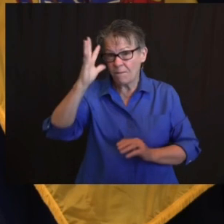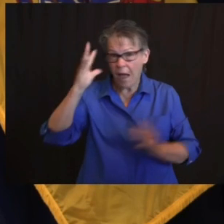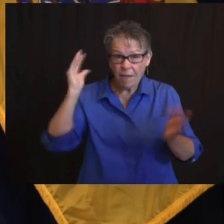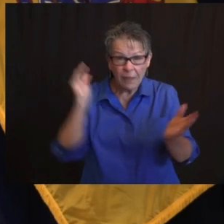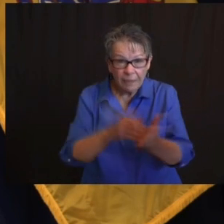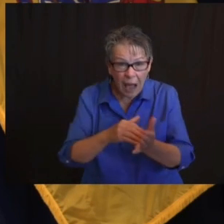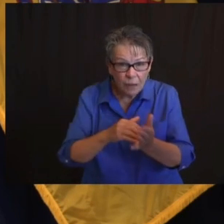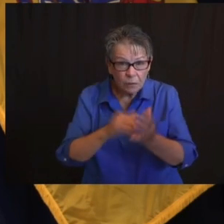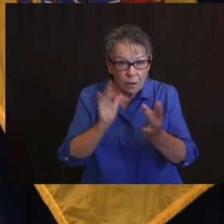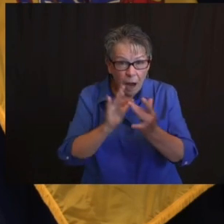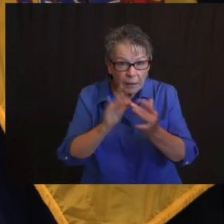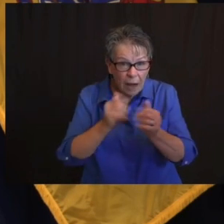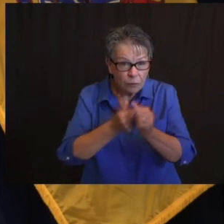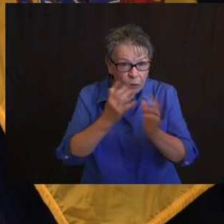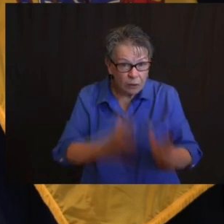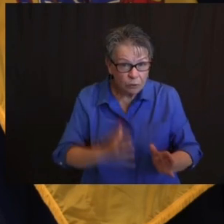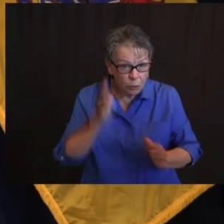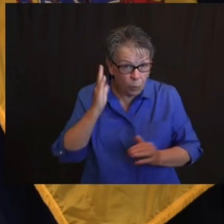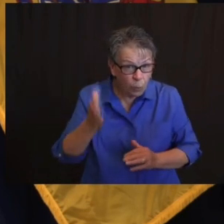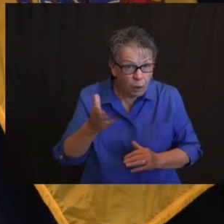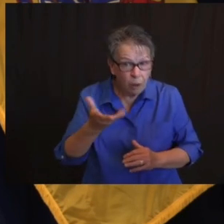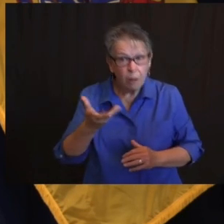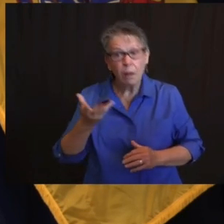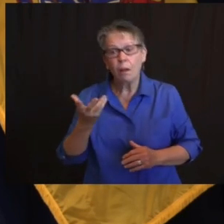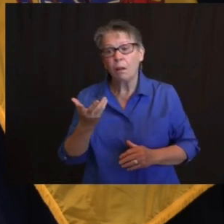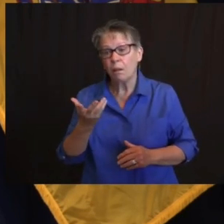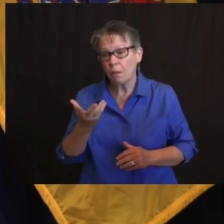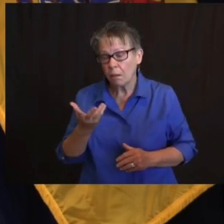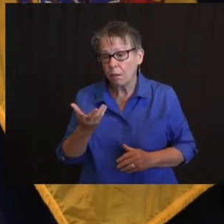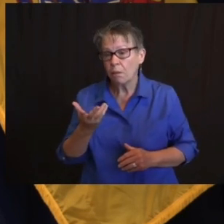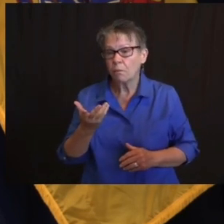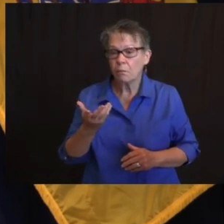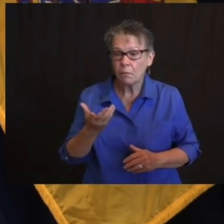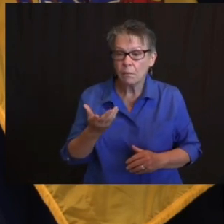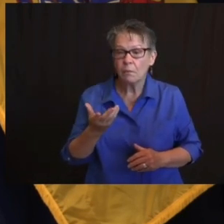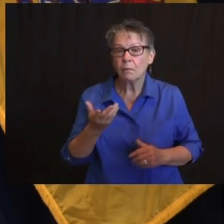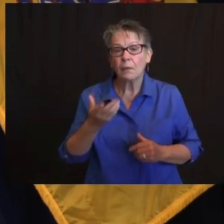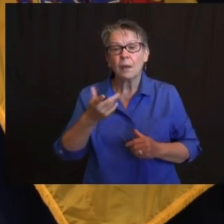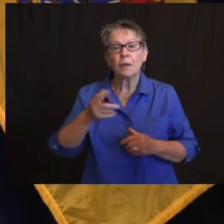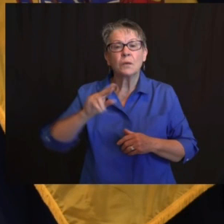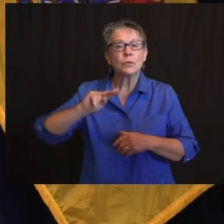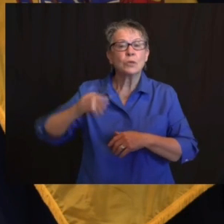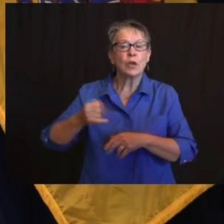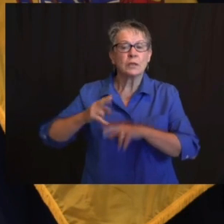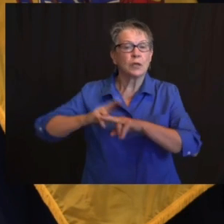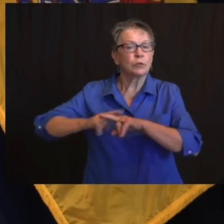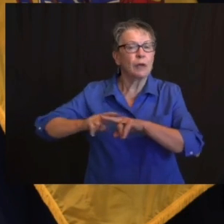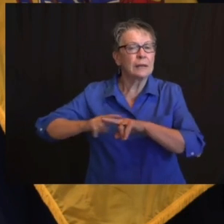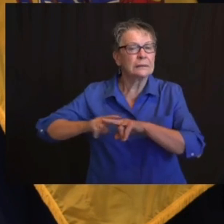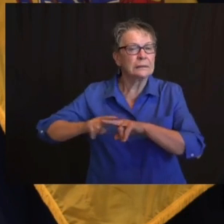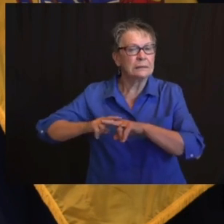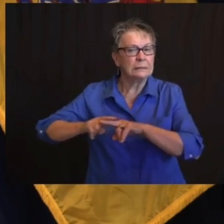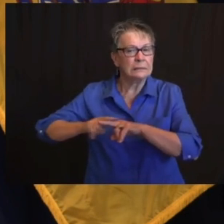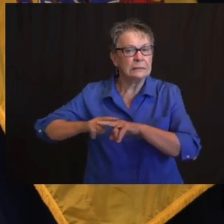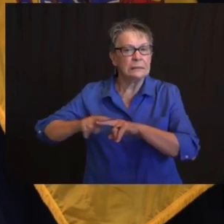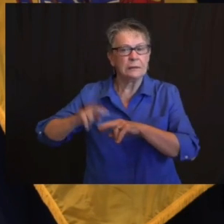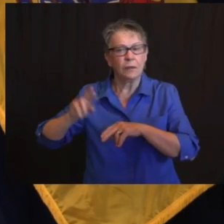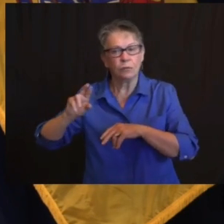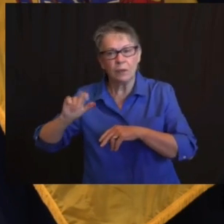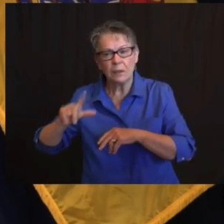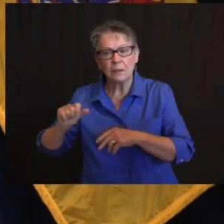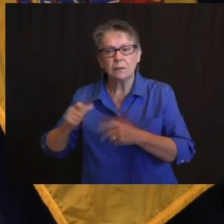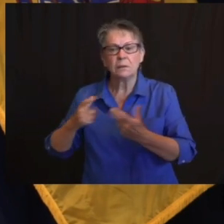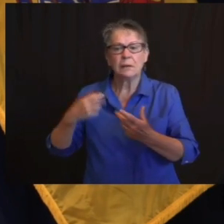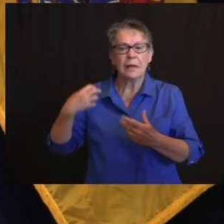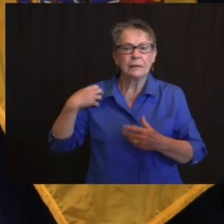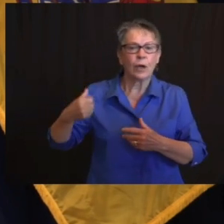Executive Order 125 still be in effect? That's the one that limited capacity on trains and buses. Wonder if that's still going